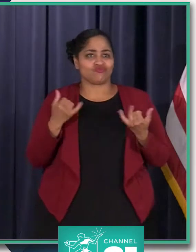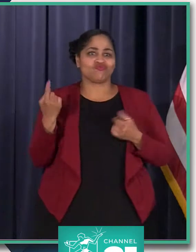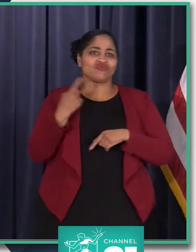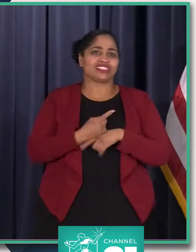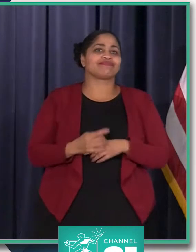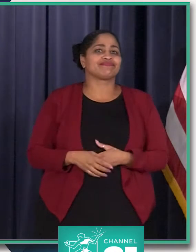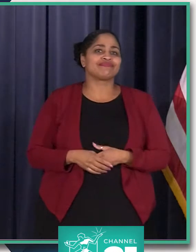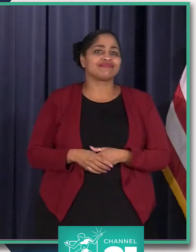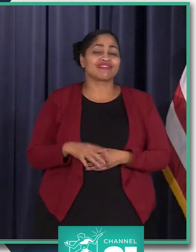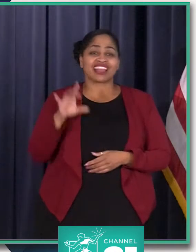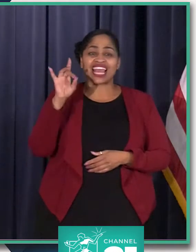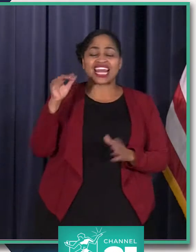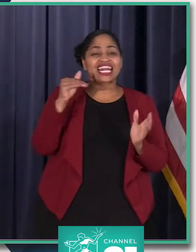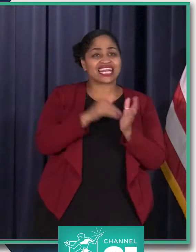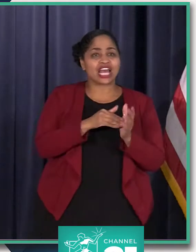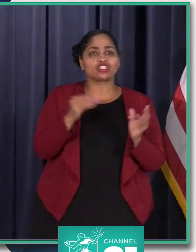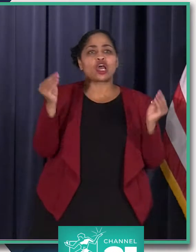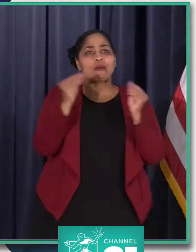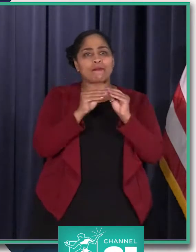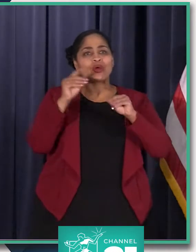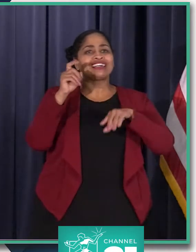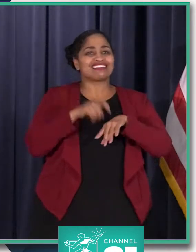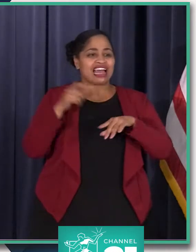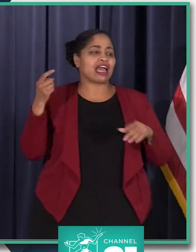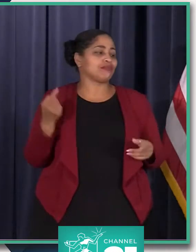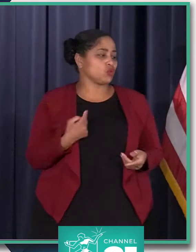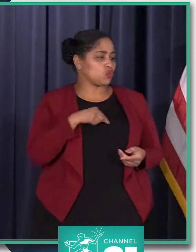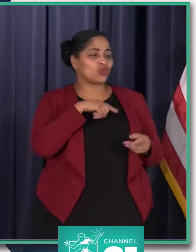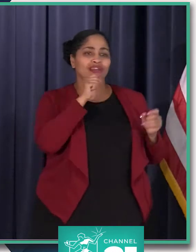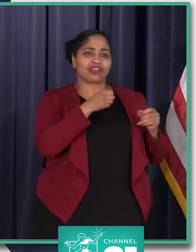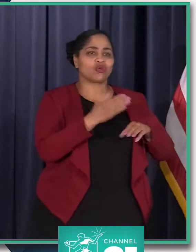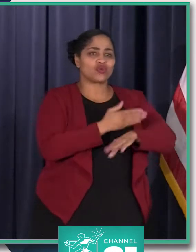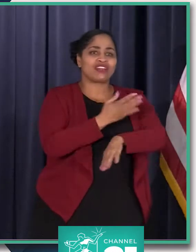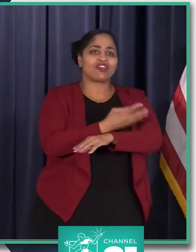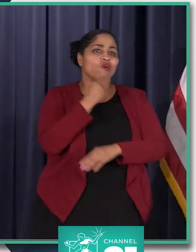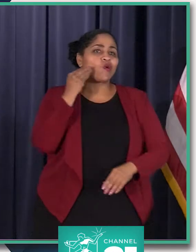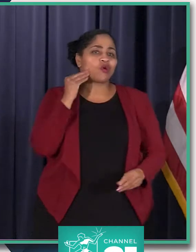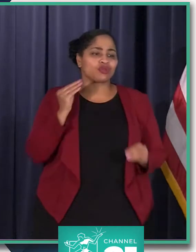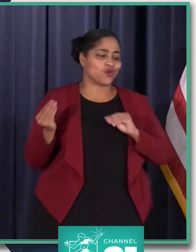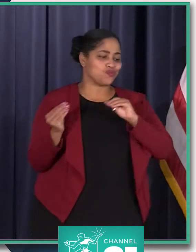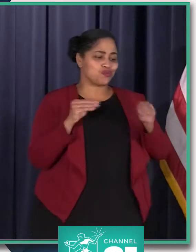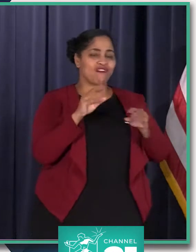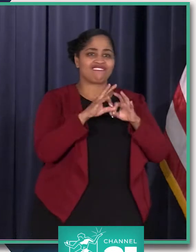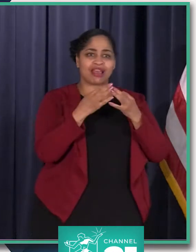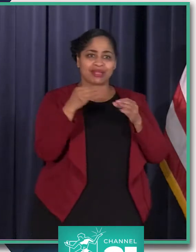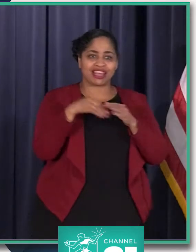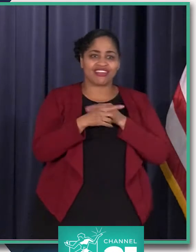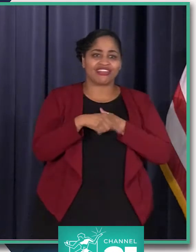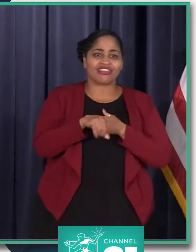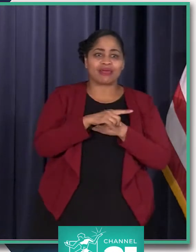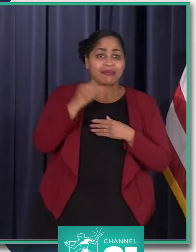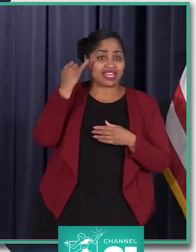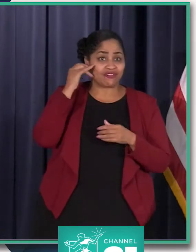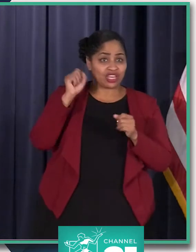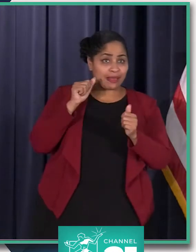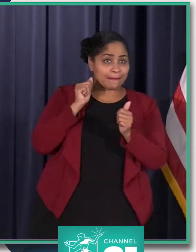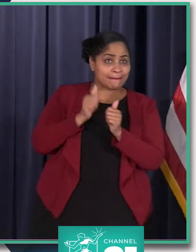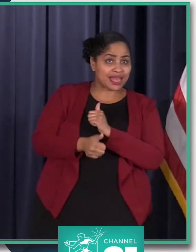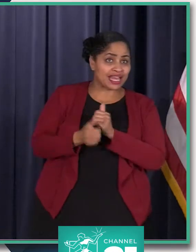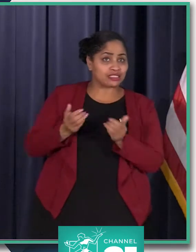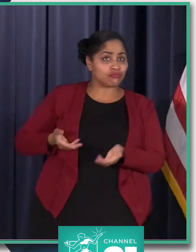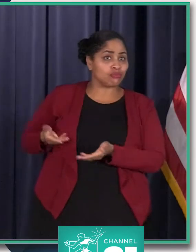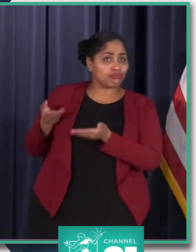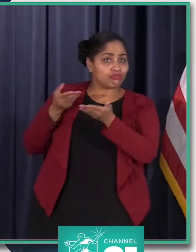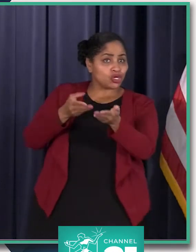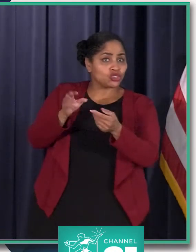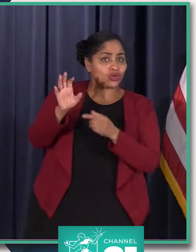today. 8,000 more times we can renovate houses and move families in if we can pass Proposal